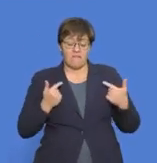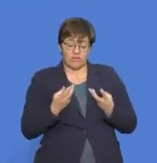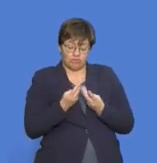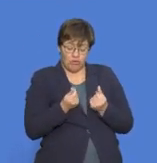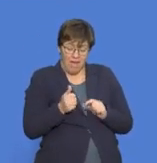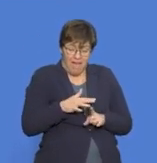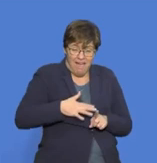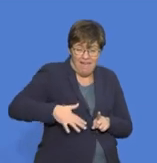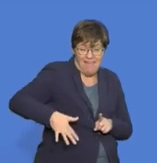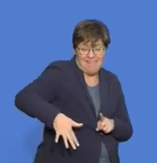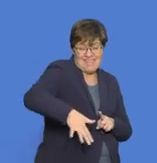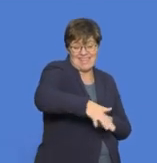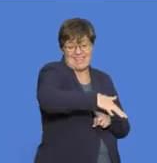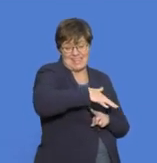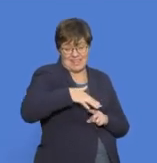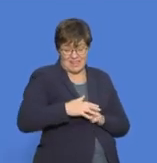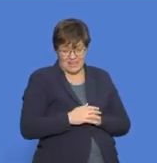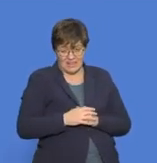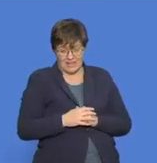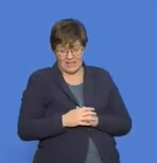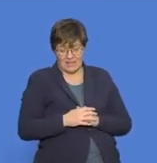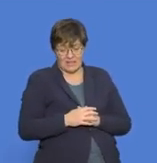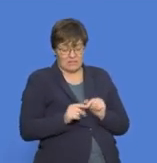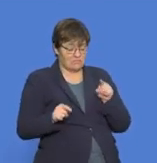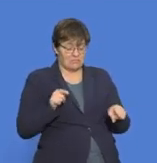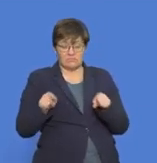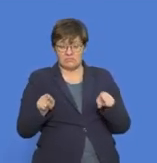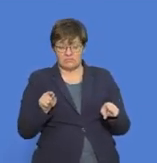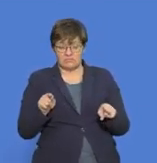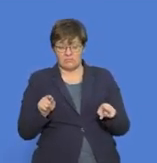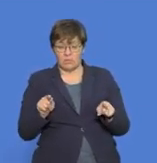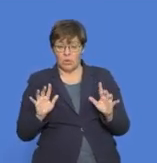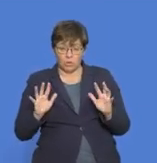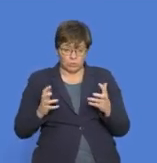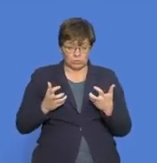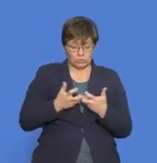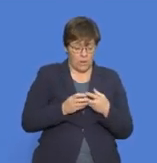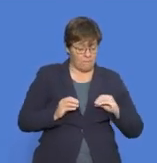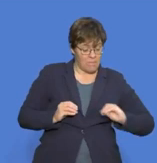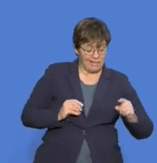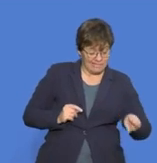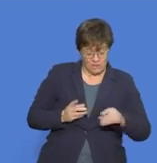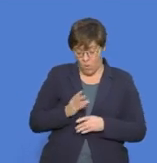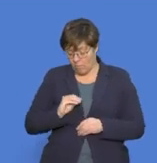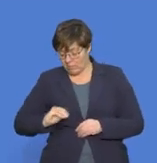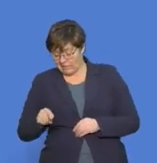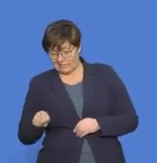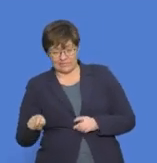area, which of the plants would you plant?